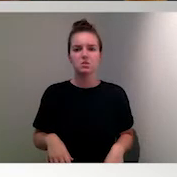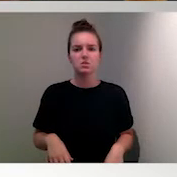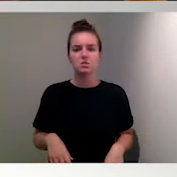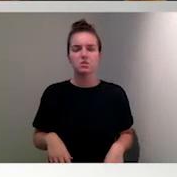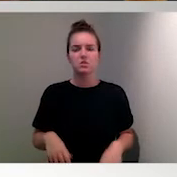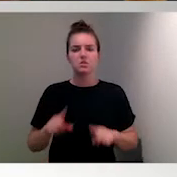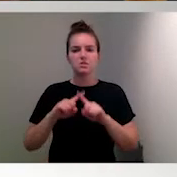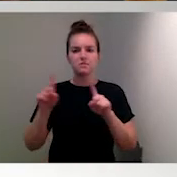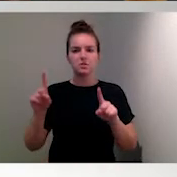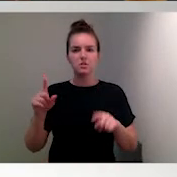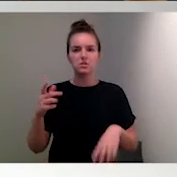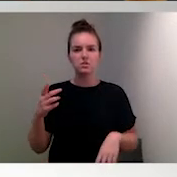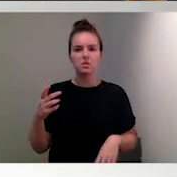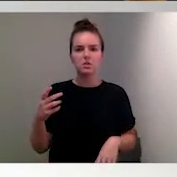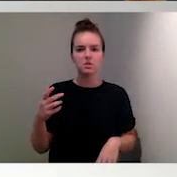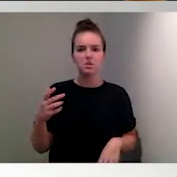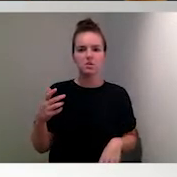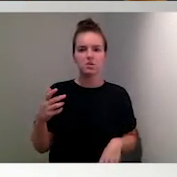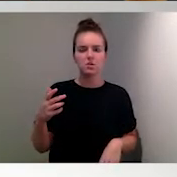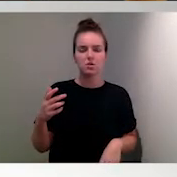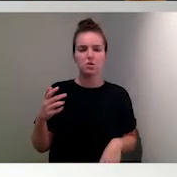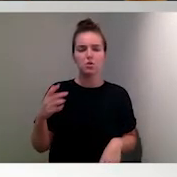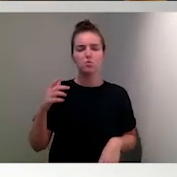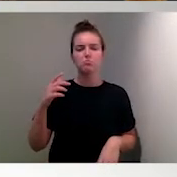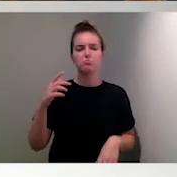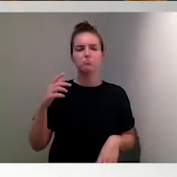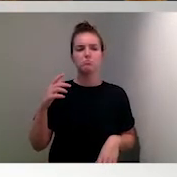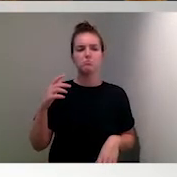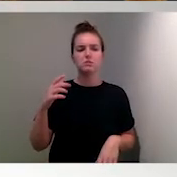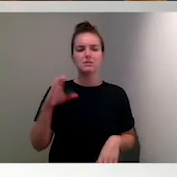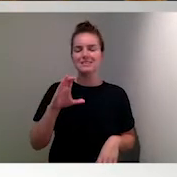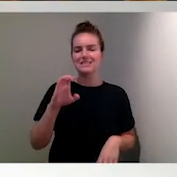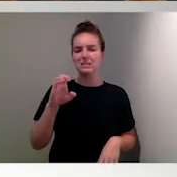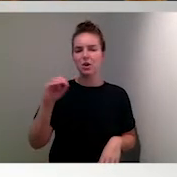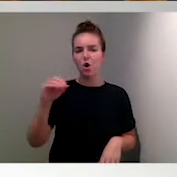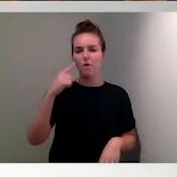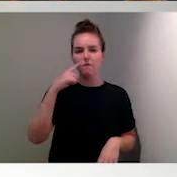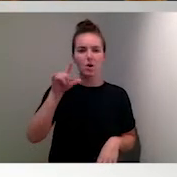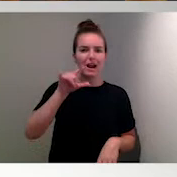CEO for airfare, and various tour organizations.